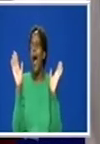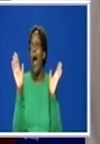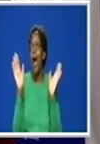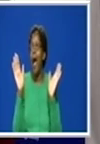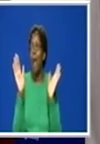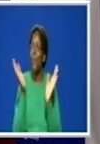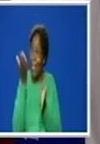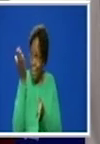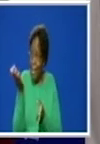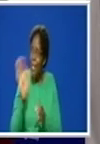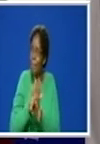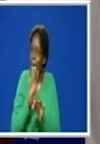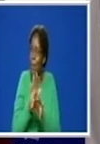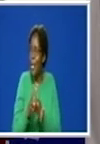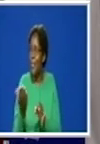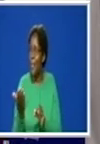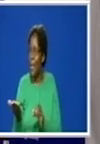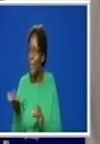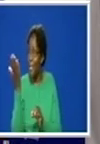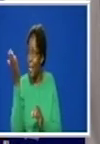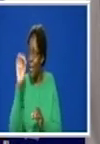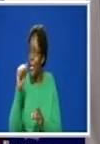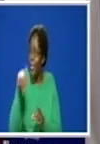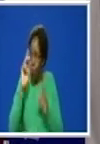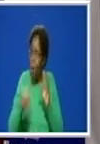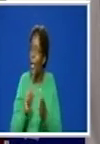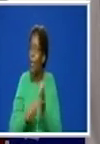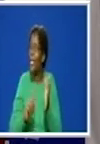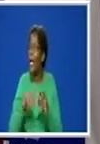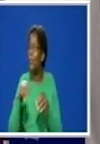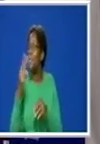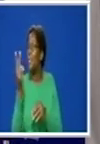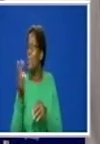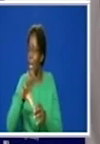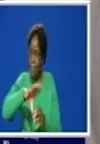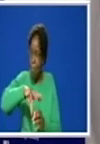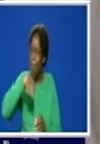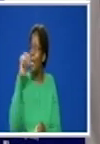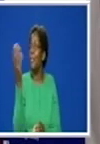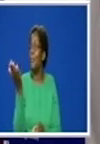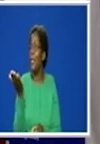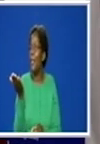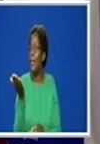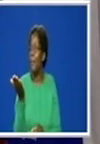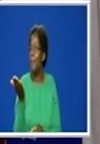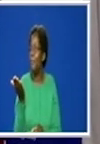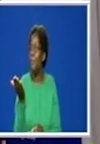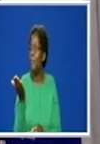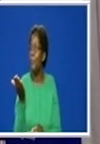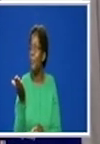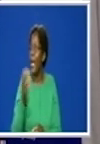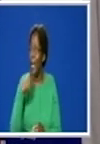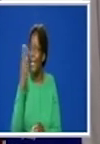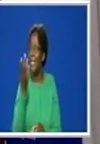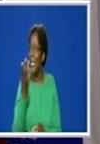Wow! There's so many things. Yes. What can you see? Just pick something. I see.